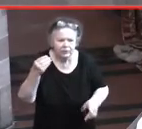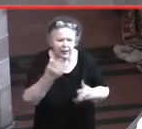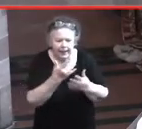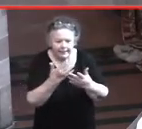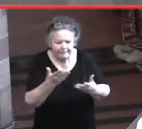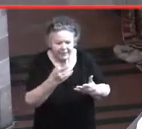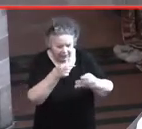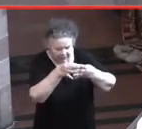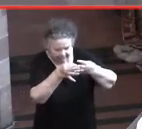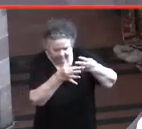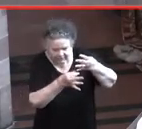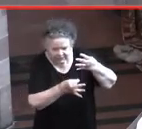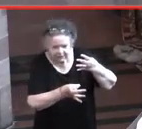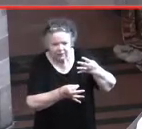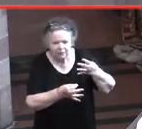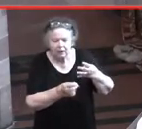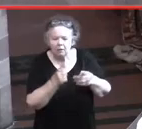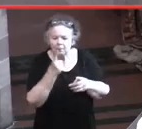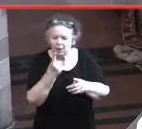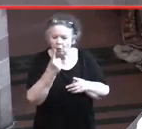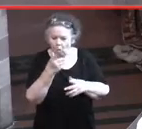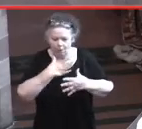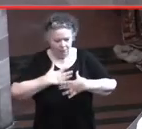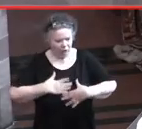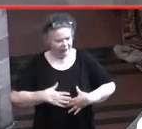Many gifts, yet one body.